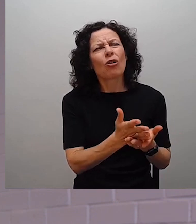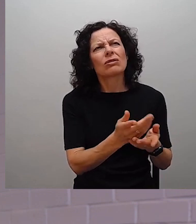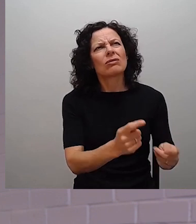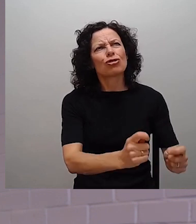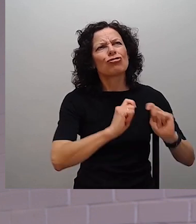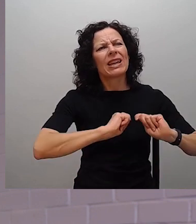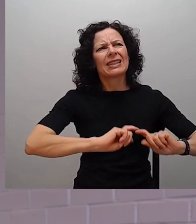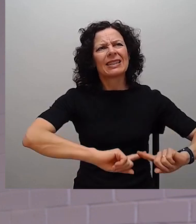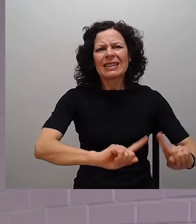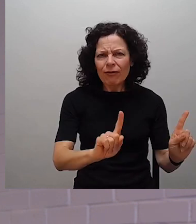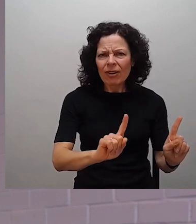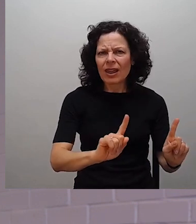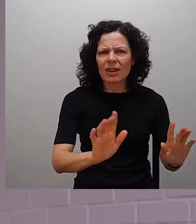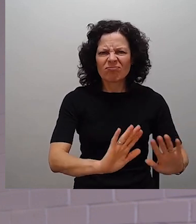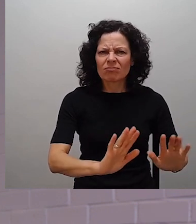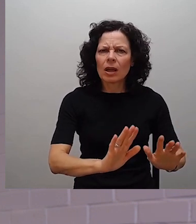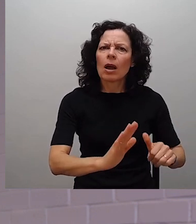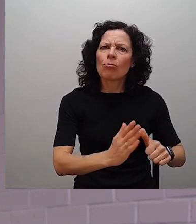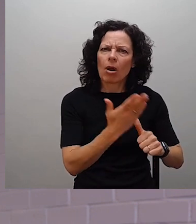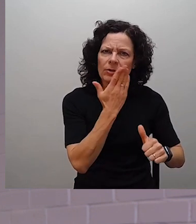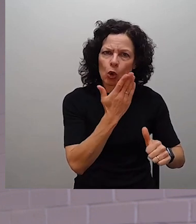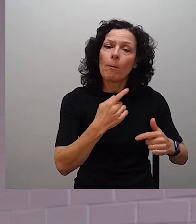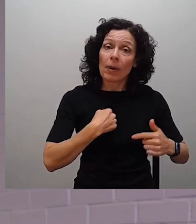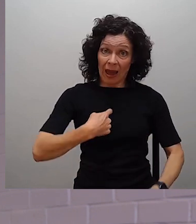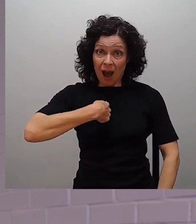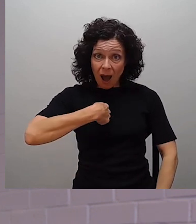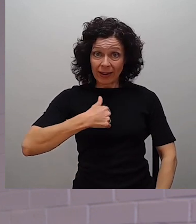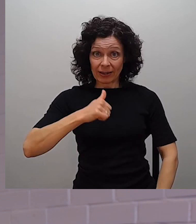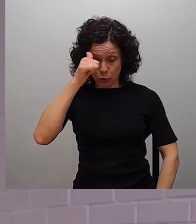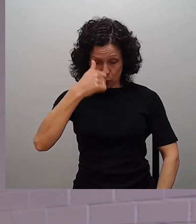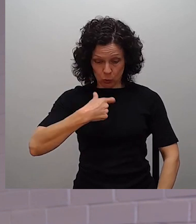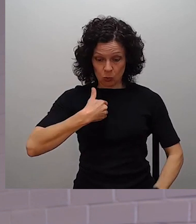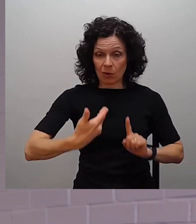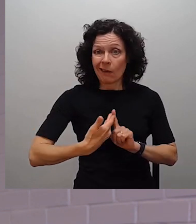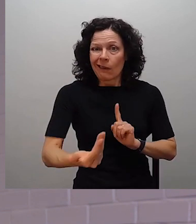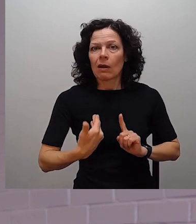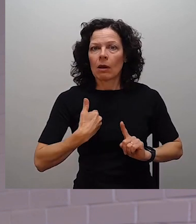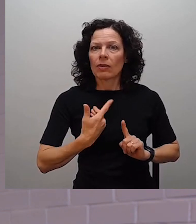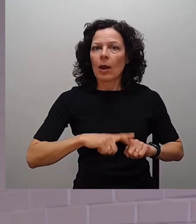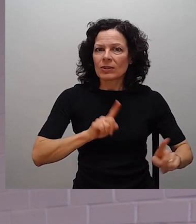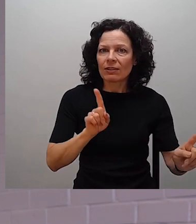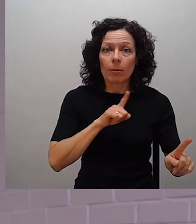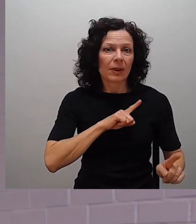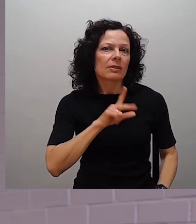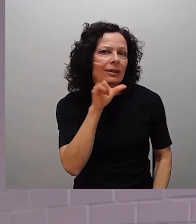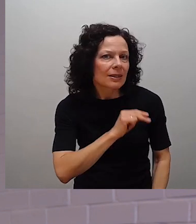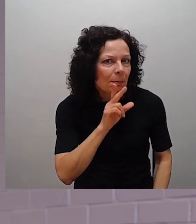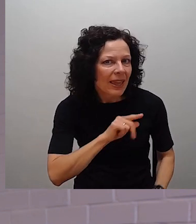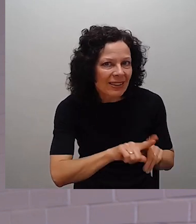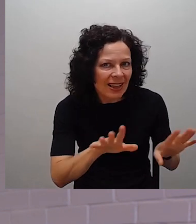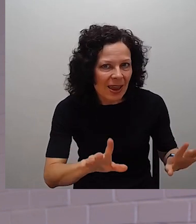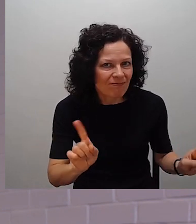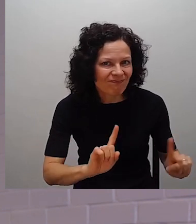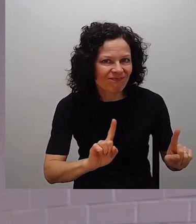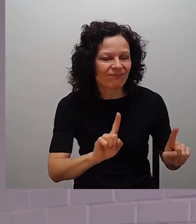treated differently in primary school, but I knew that I was different, like personally, because I didn't speak the same. And then